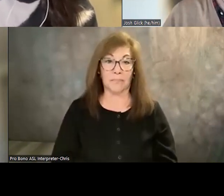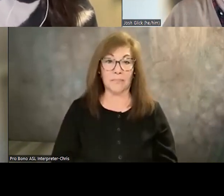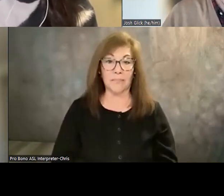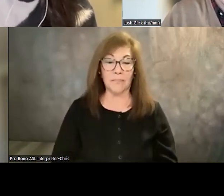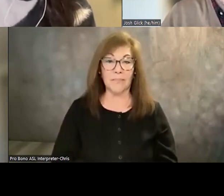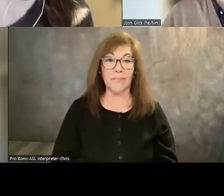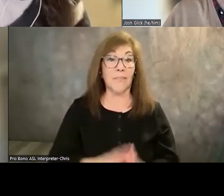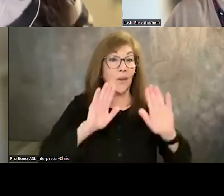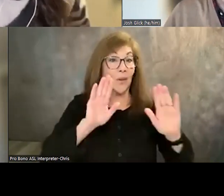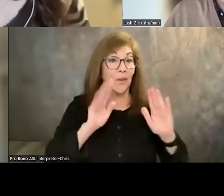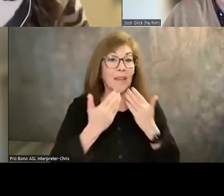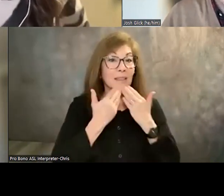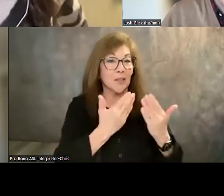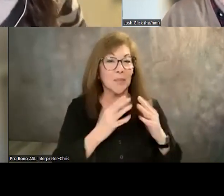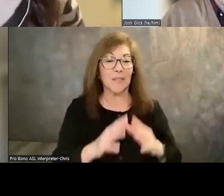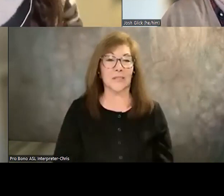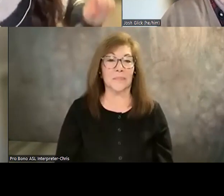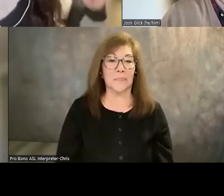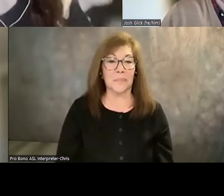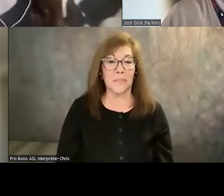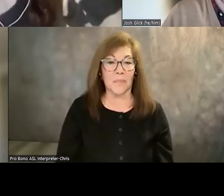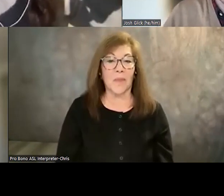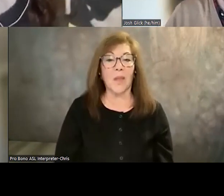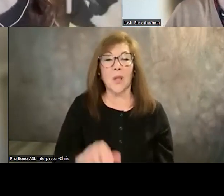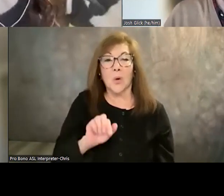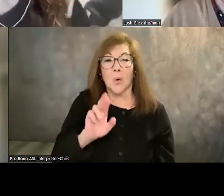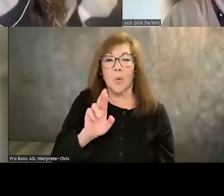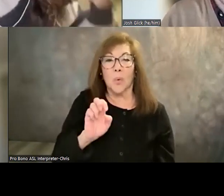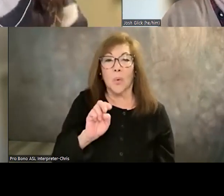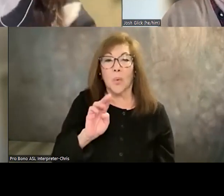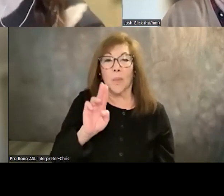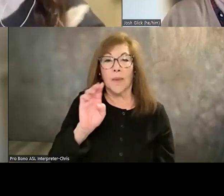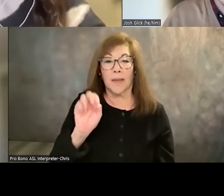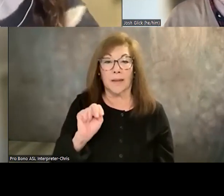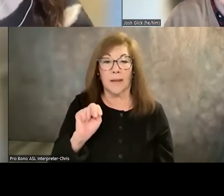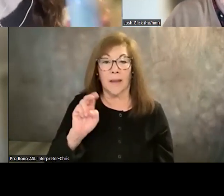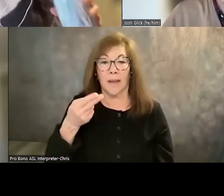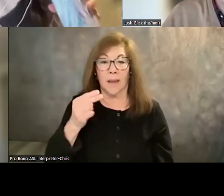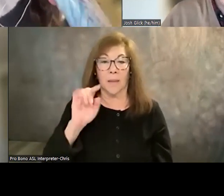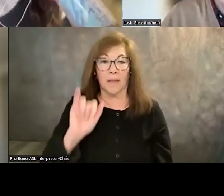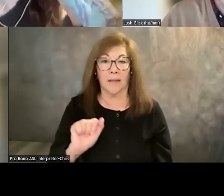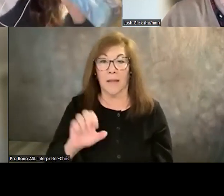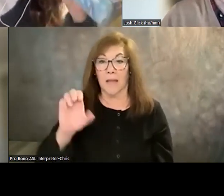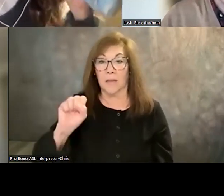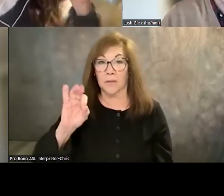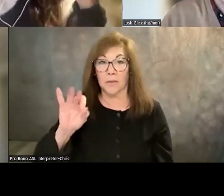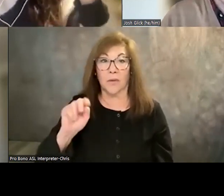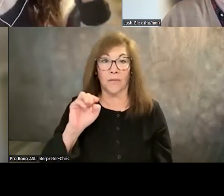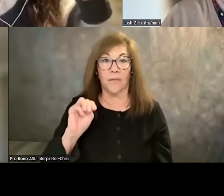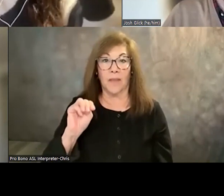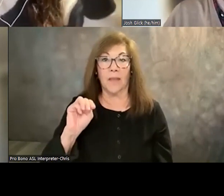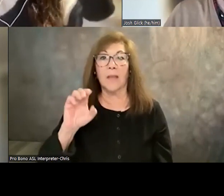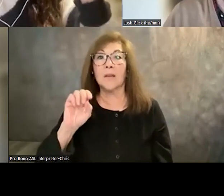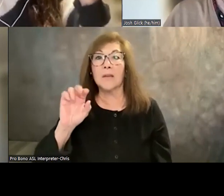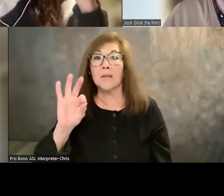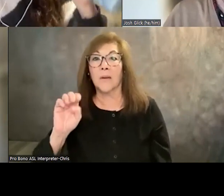Great, thanks so much. I guess next up is Ruman Hamlin and Sophie Compton. Can you just share a little bit about who you are and